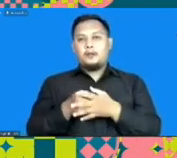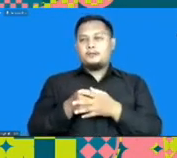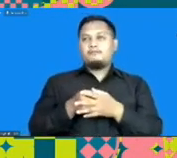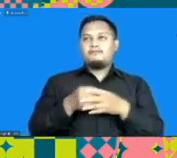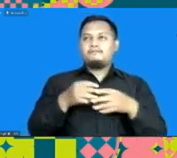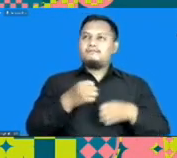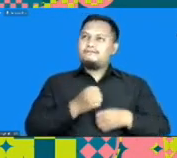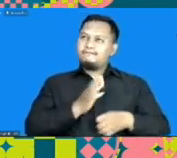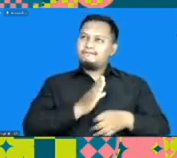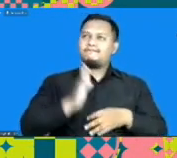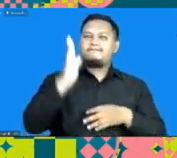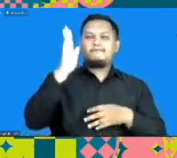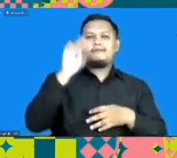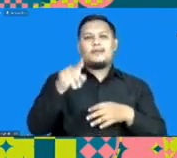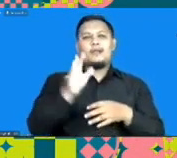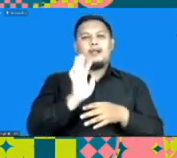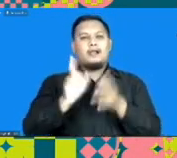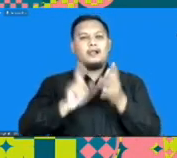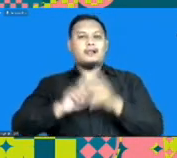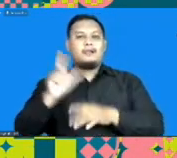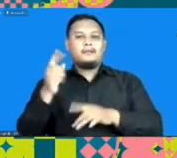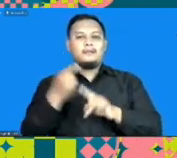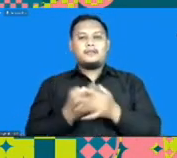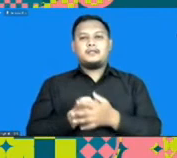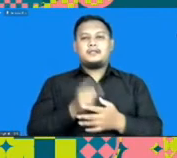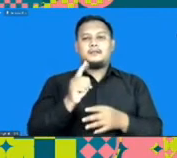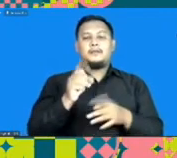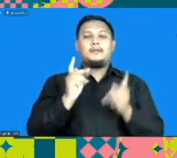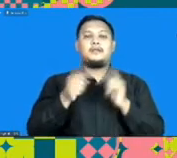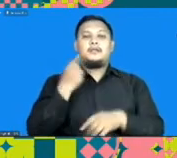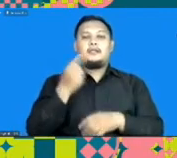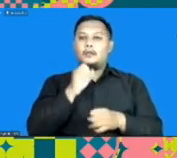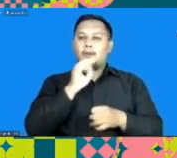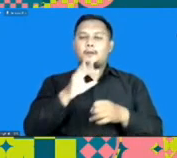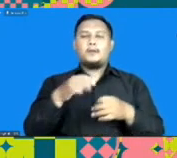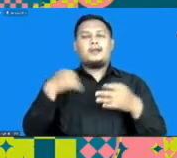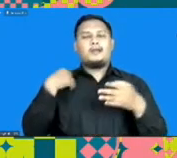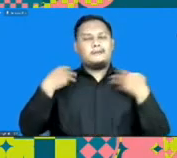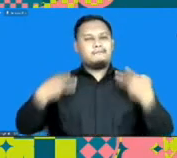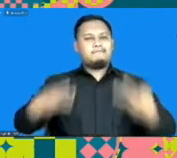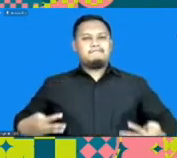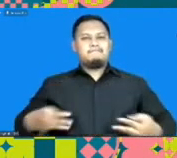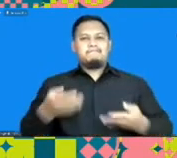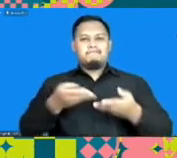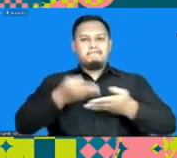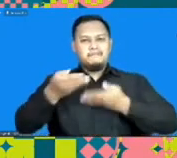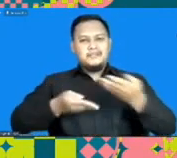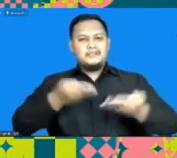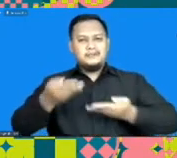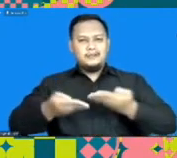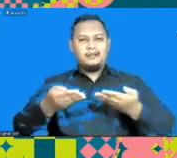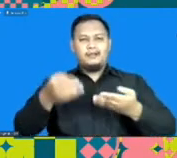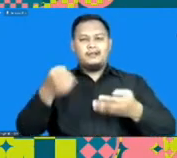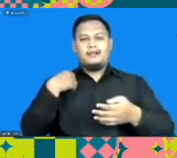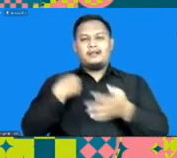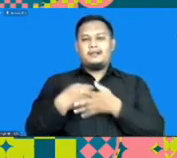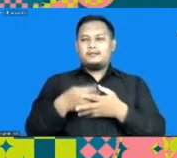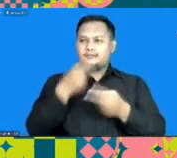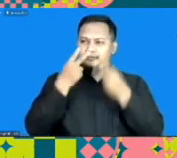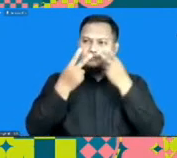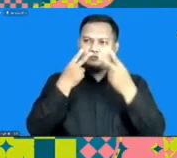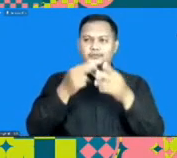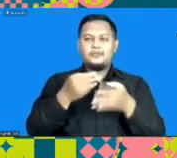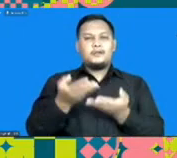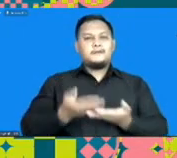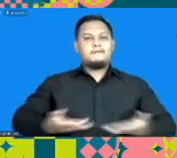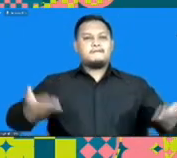but when we talk about business ethics, you know, business judgment, social judgment, when you have to choose between lesser of the two evils,